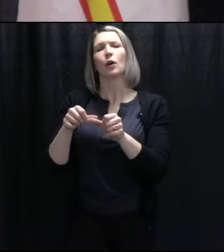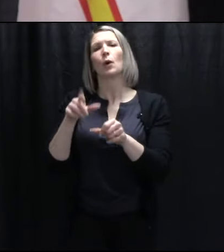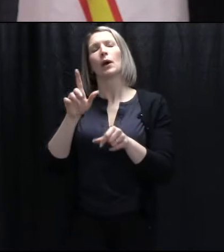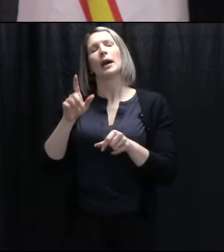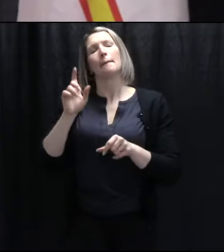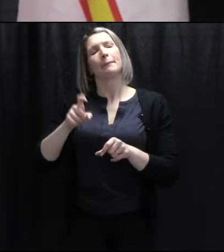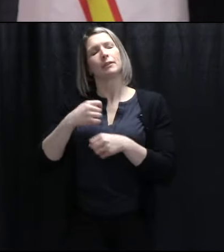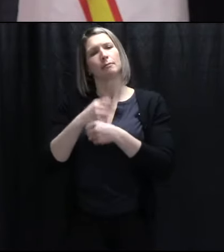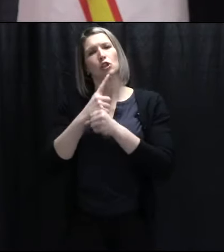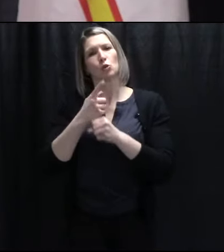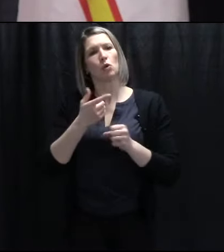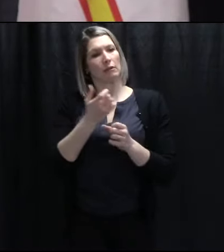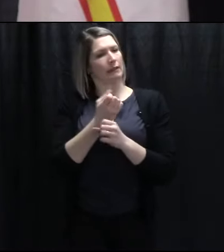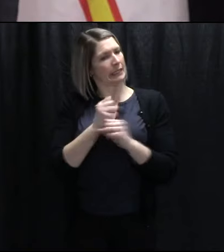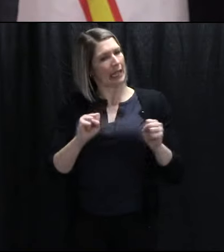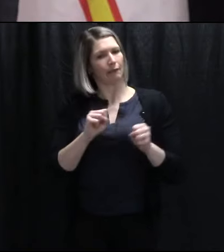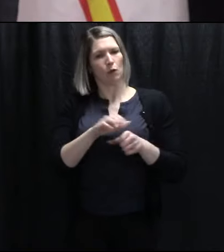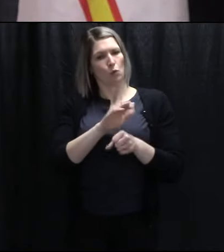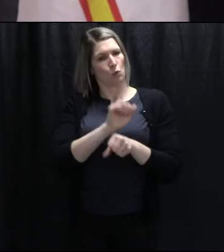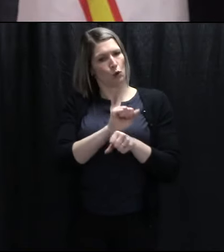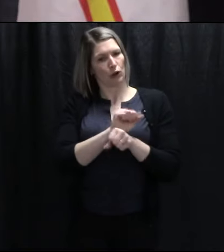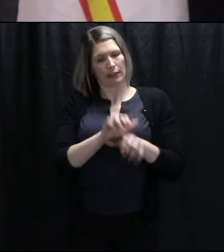important for those workplaces to be safe.